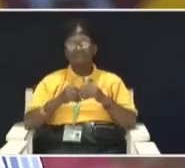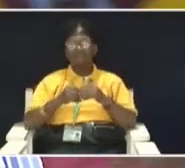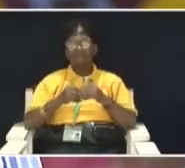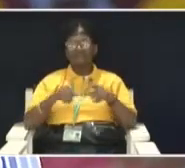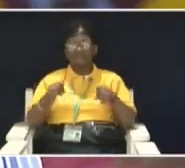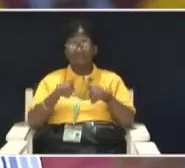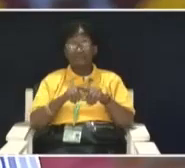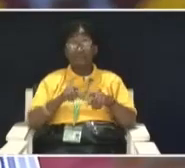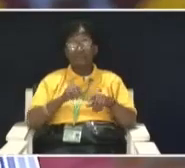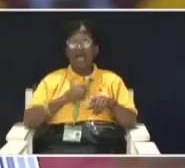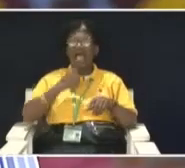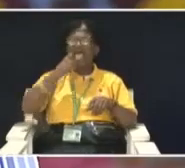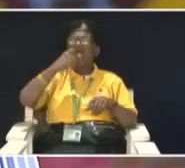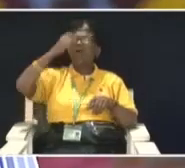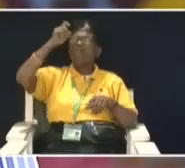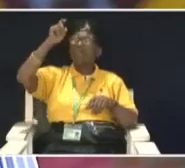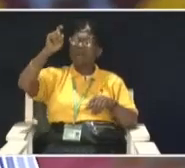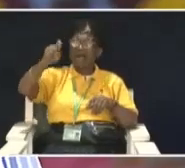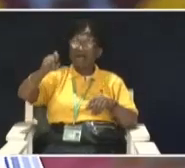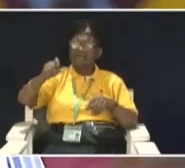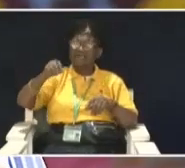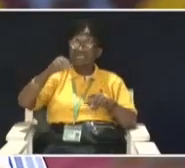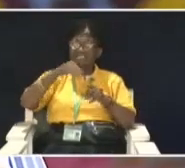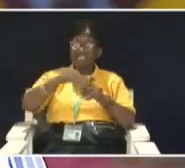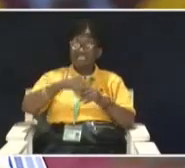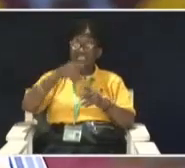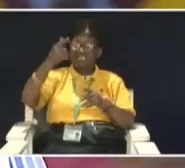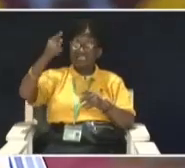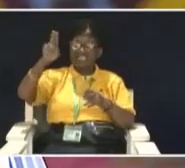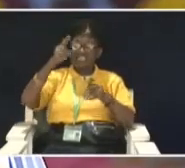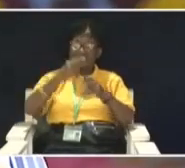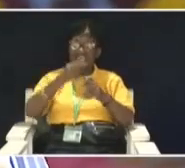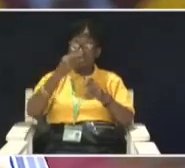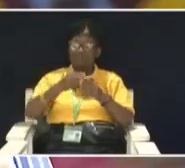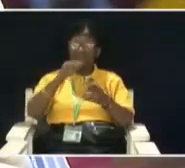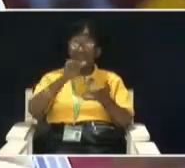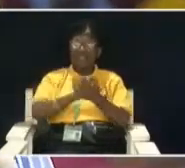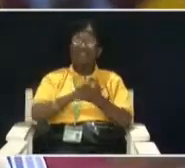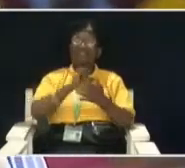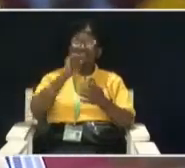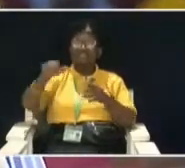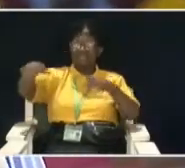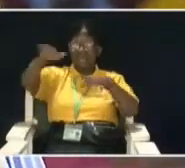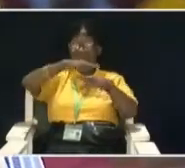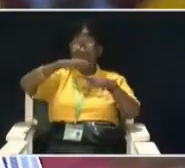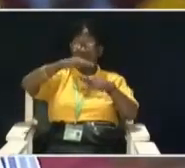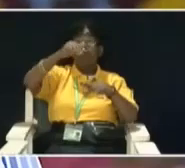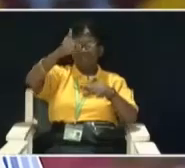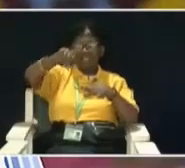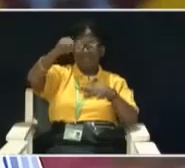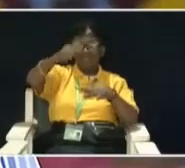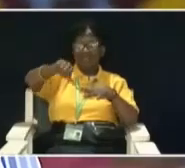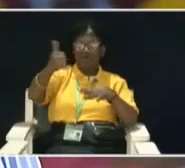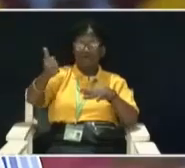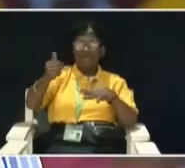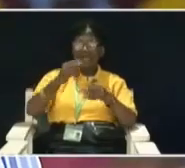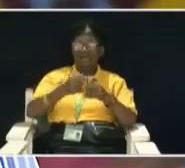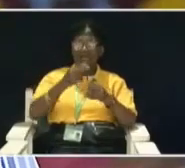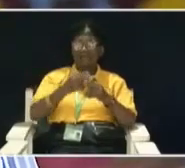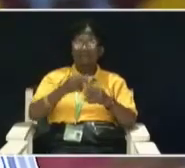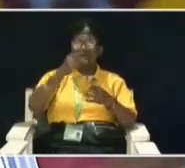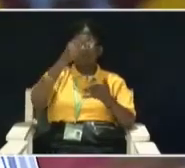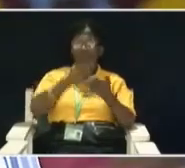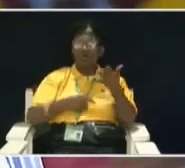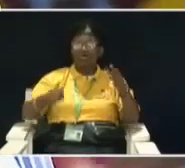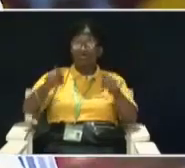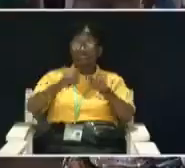So I decree in the name that's above every other name, whatever may be causing you shame,